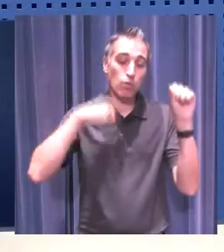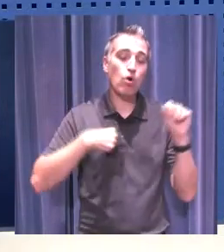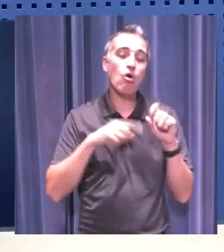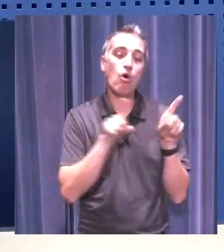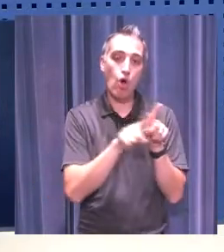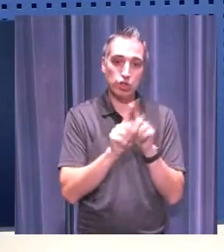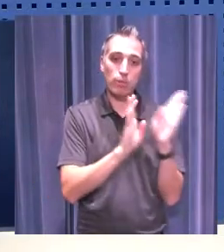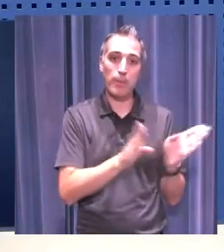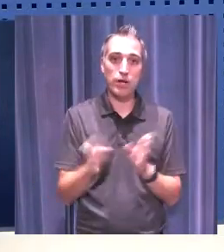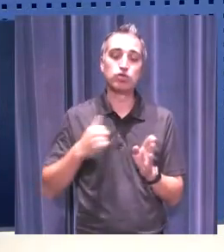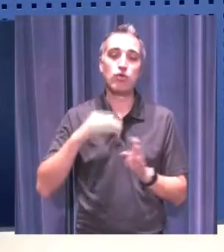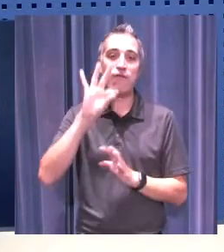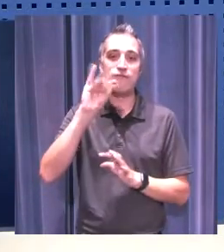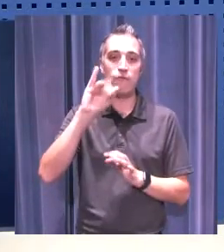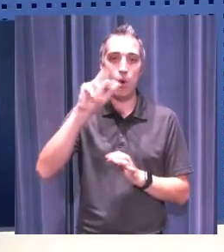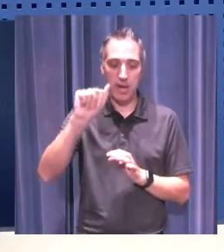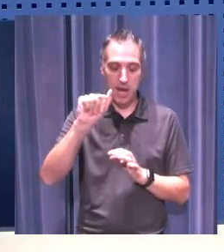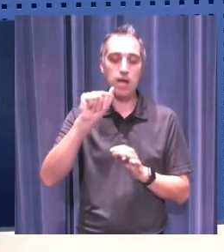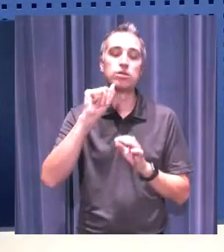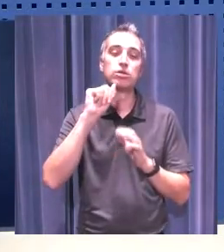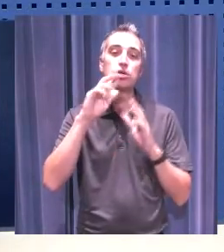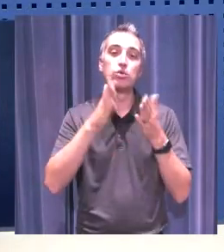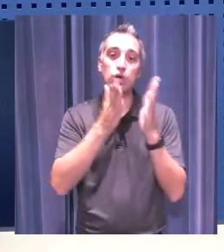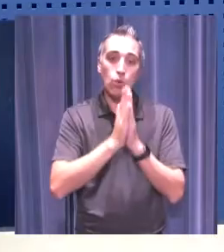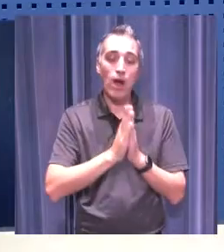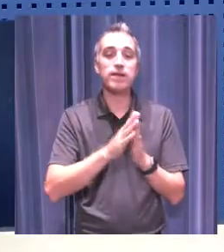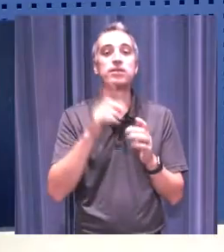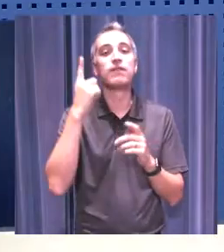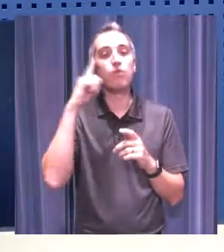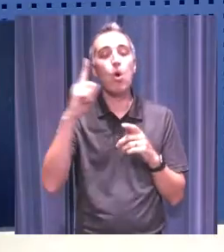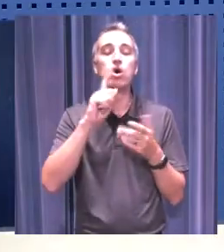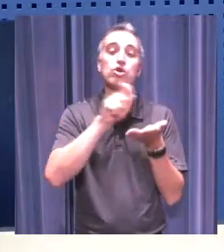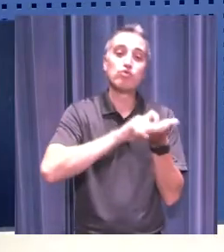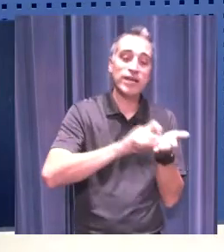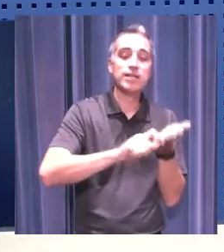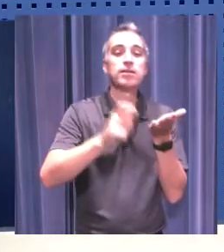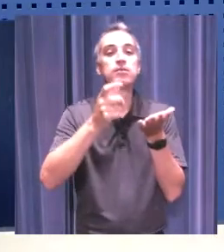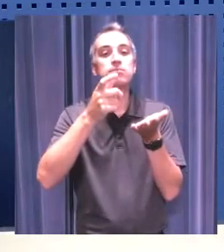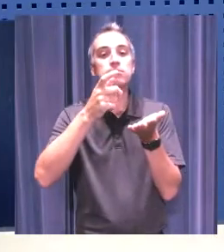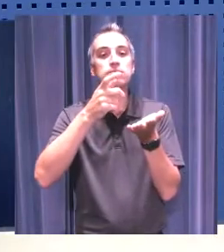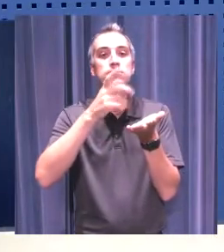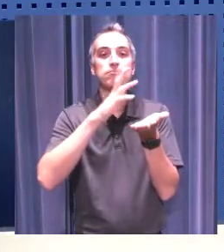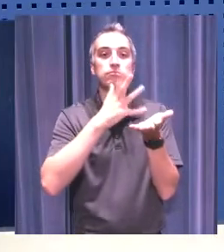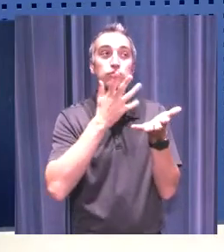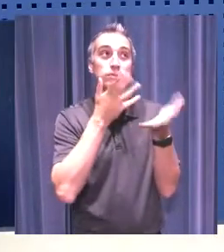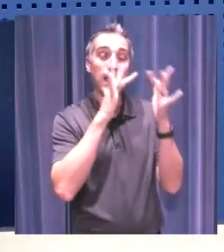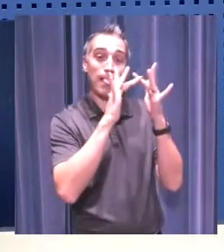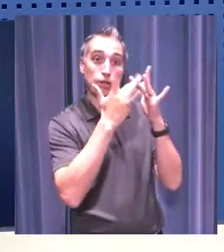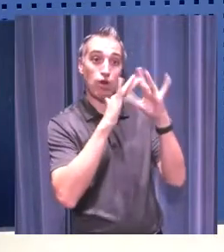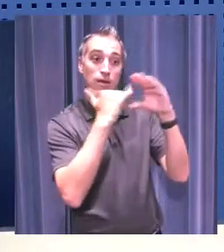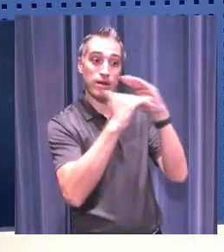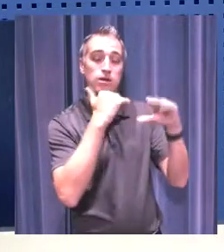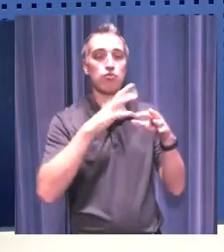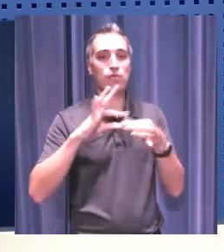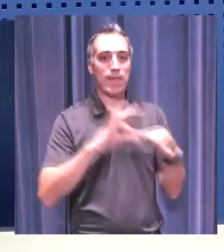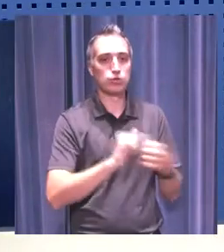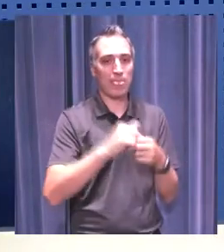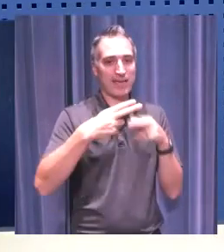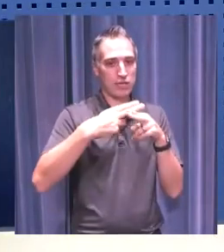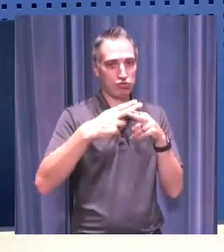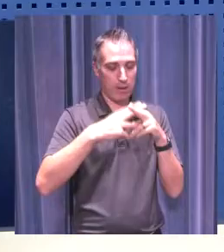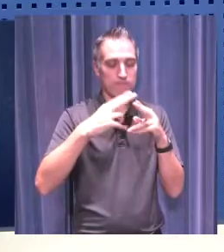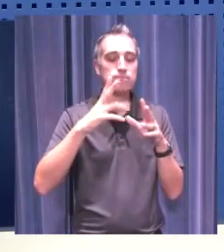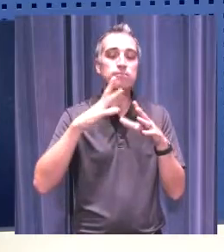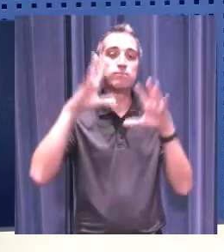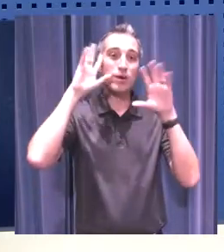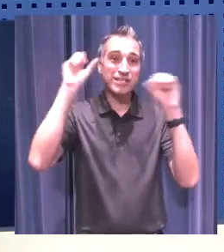prepared to submit a FOIA request of all communication, written, electronic, and personal related to the hiring of the interim president. And finally, the supervisors